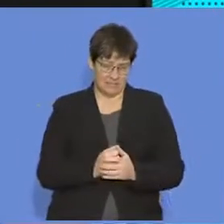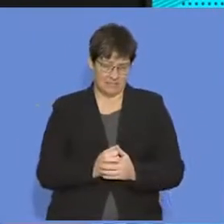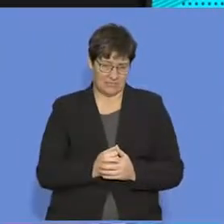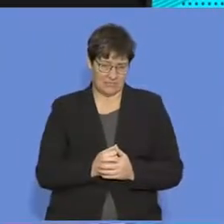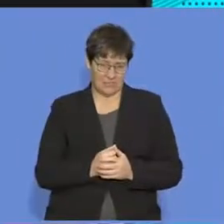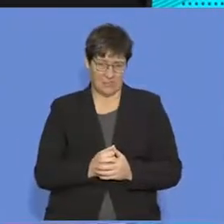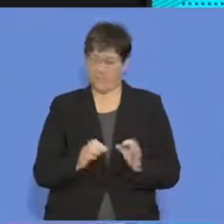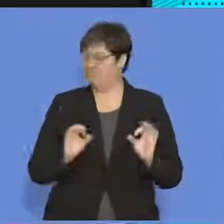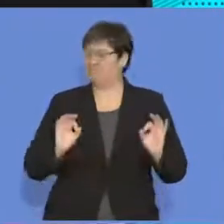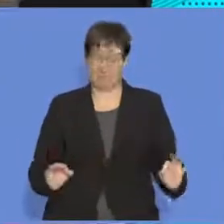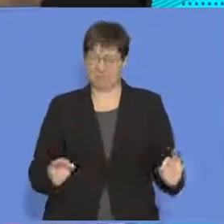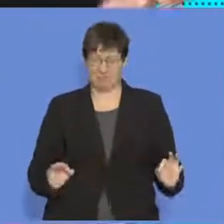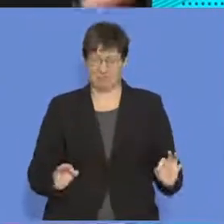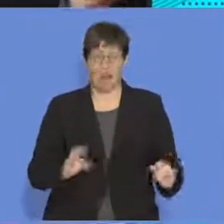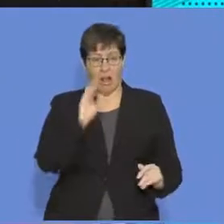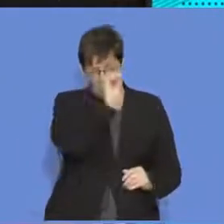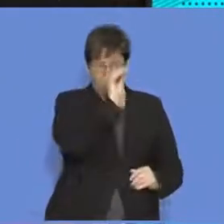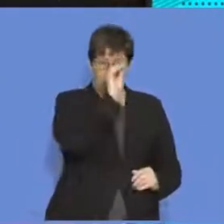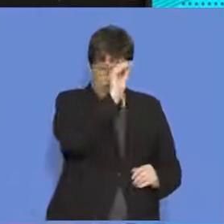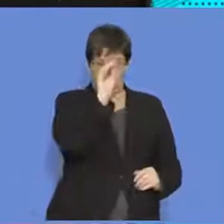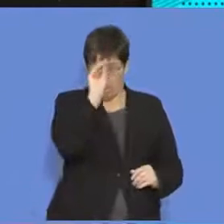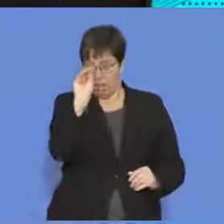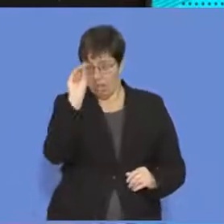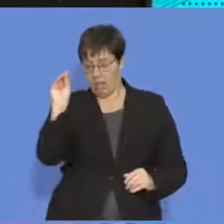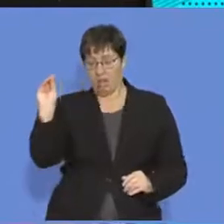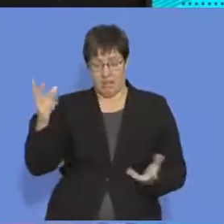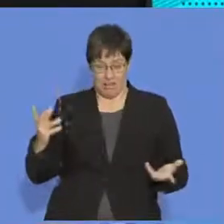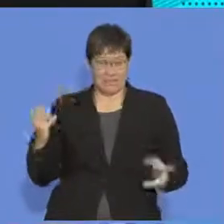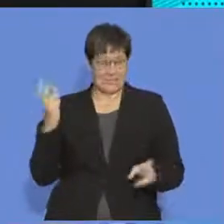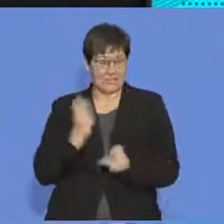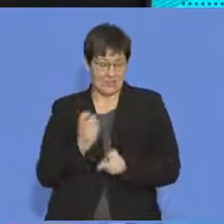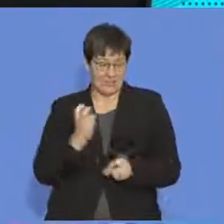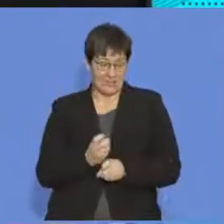It's not really efficient if we have lots of possible outcomes.